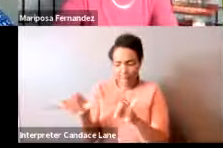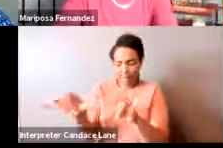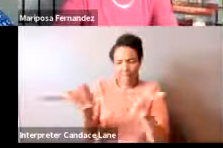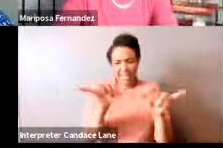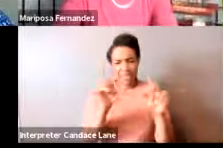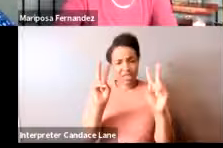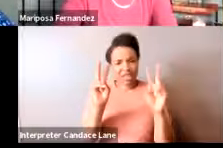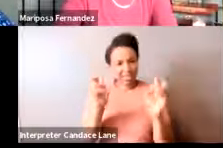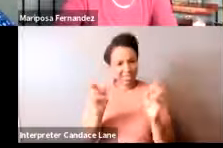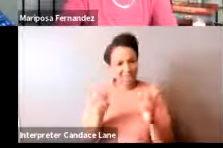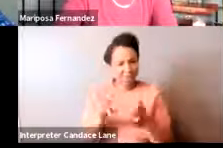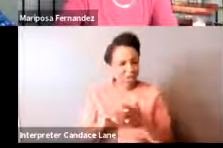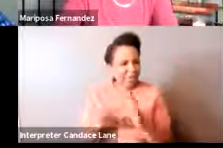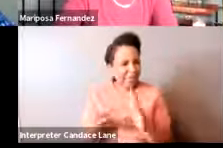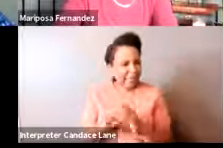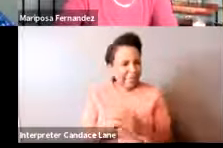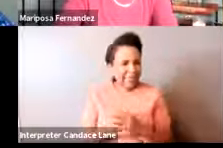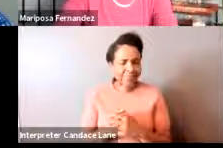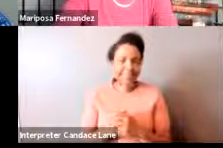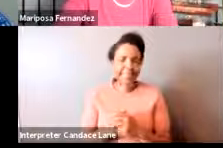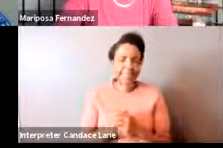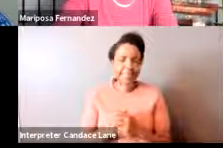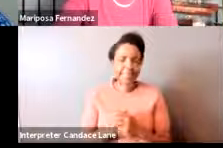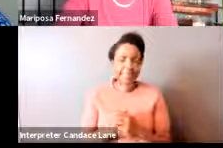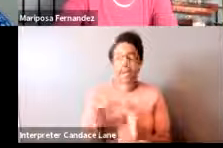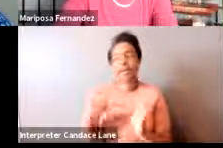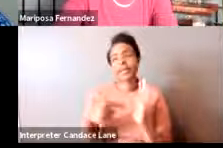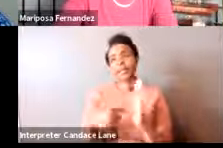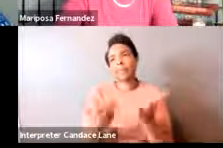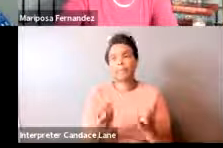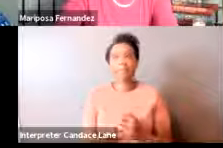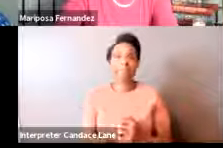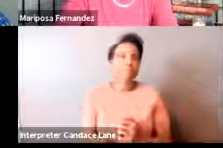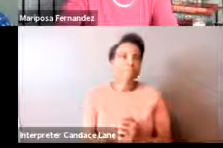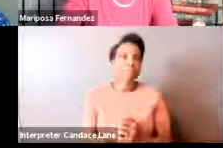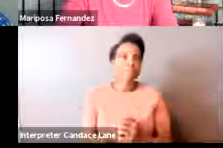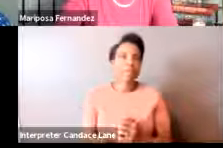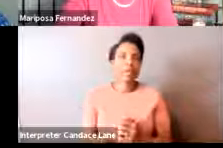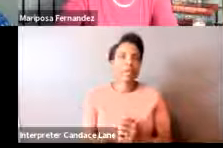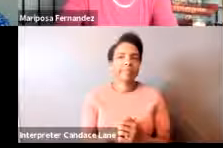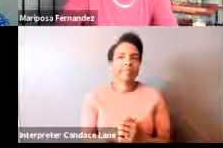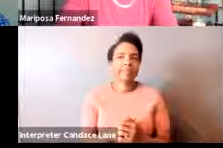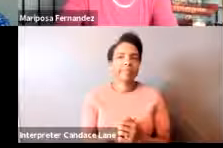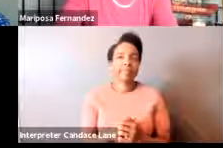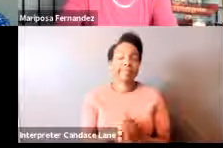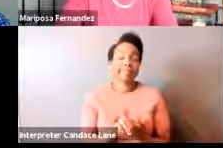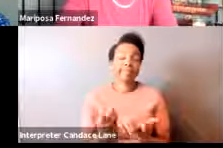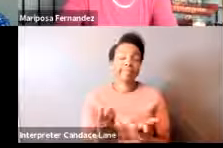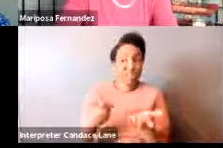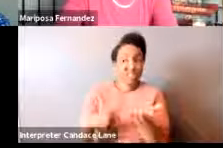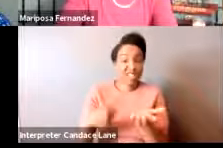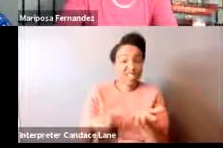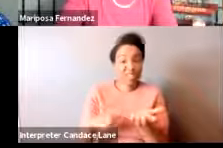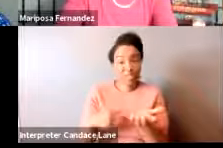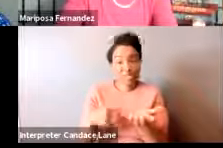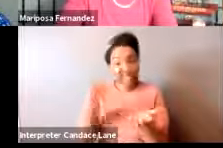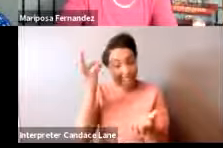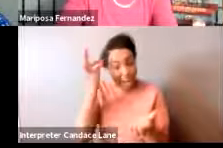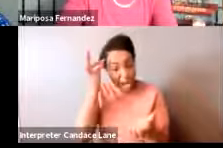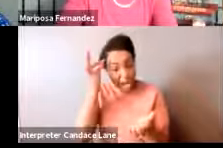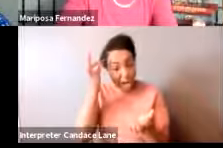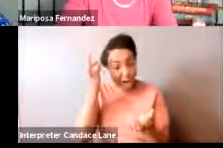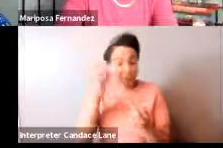topic. Like are we, you know, it's like, are we talking about hair texture? Are we talking